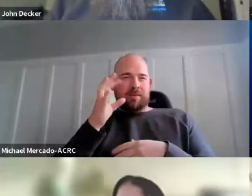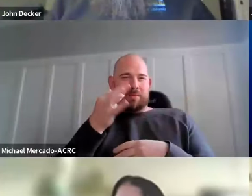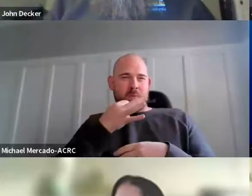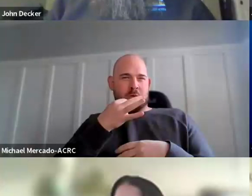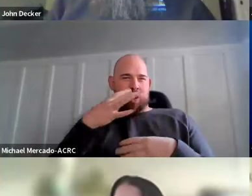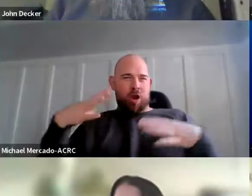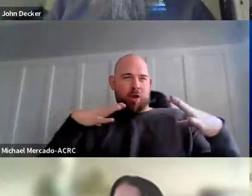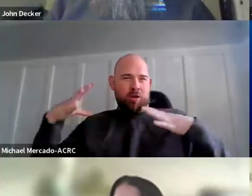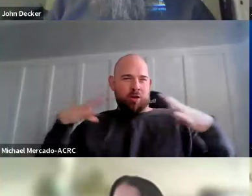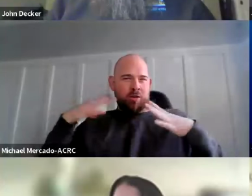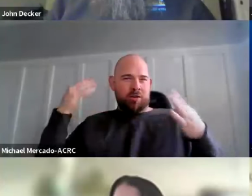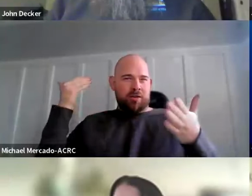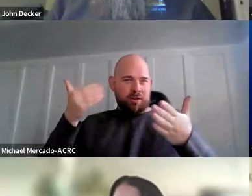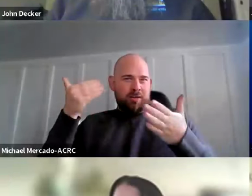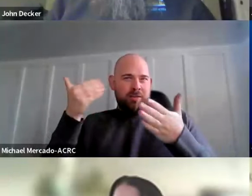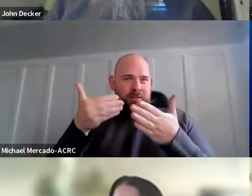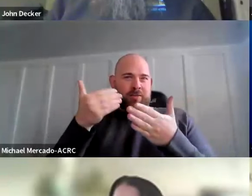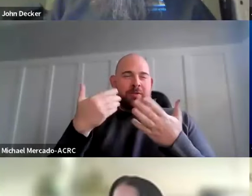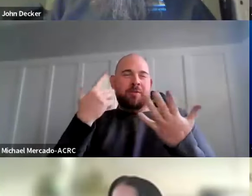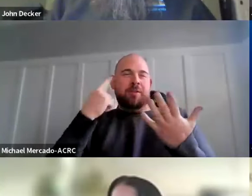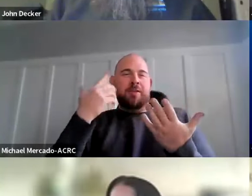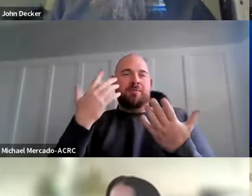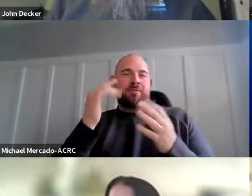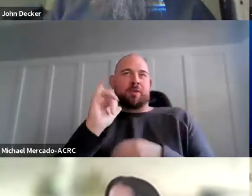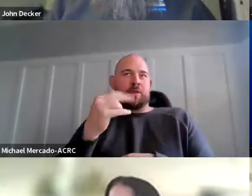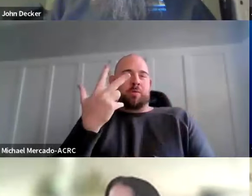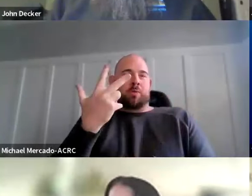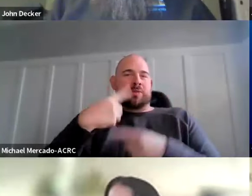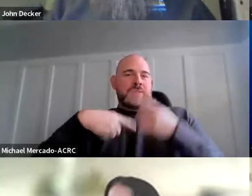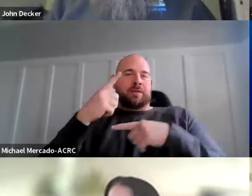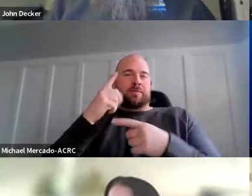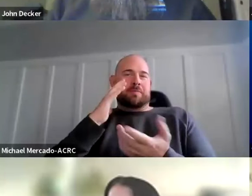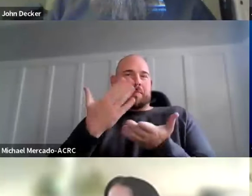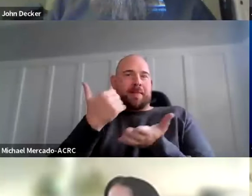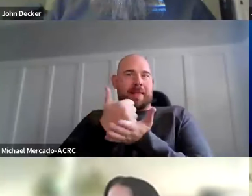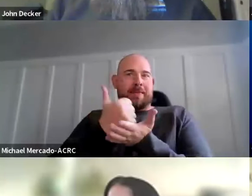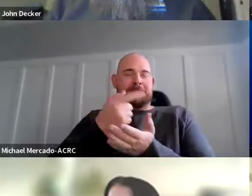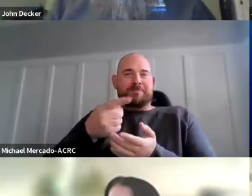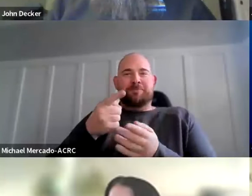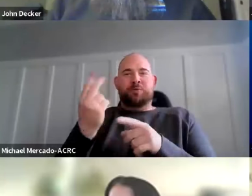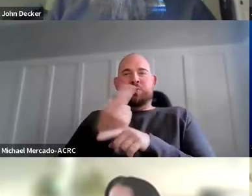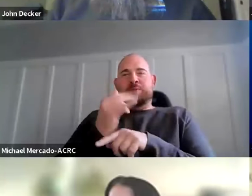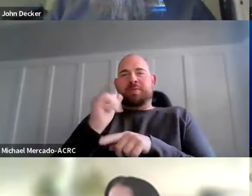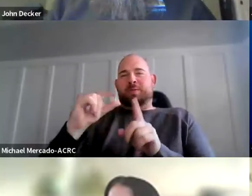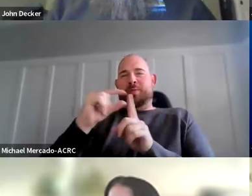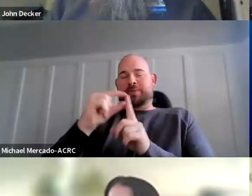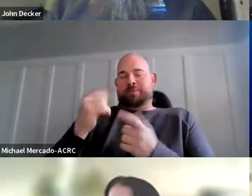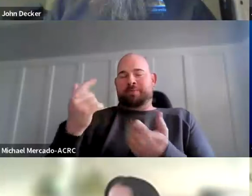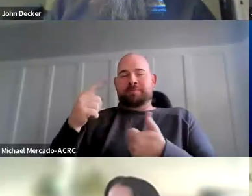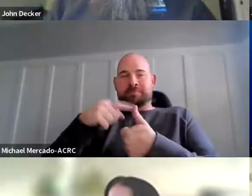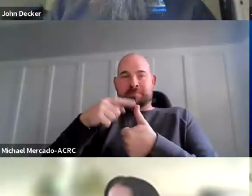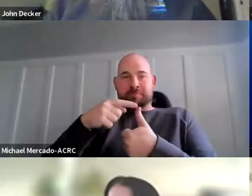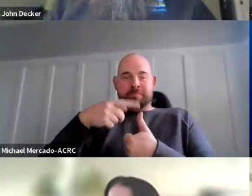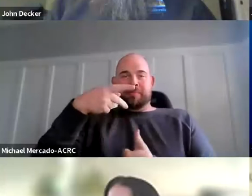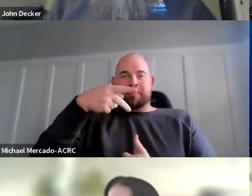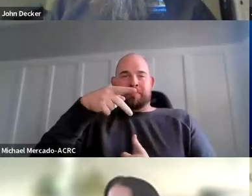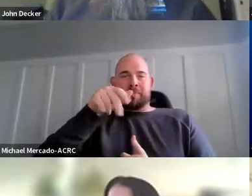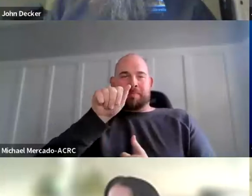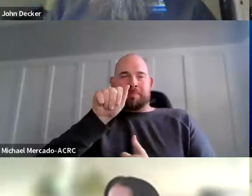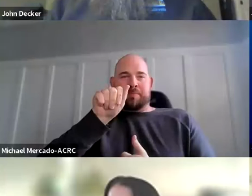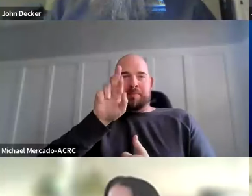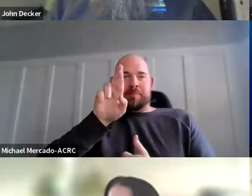week, and we do have a holiday approaching, so I have 3 signs for you to kind of help you